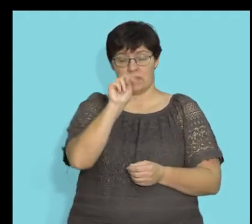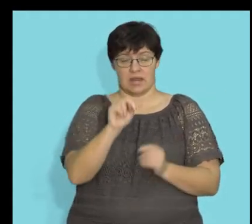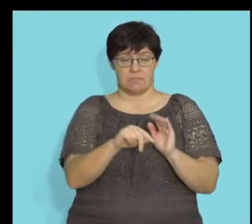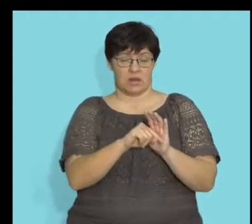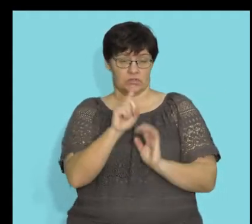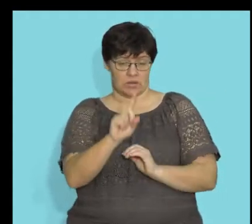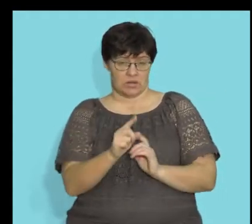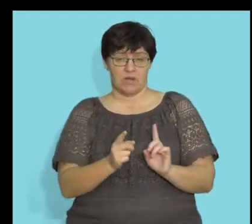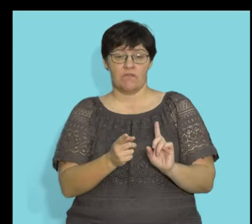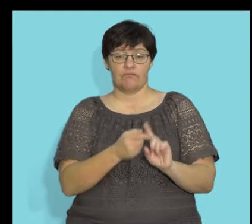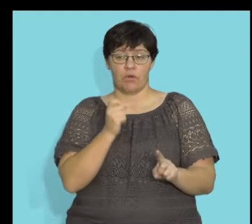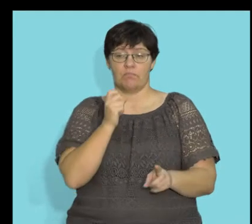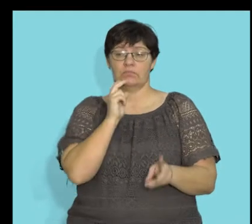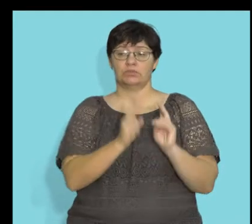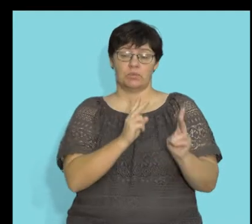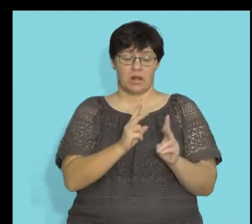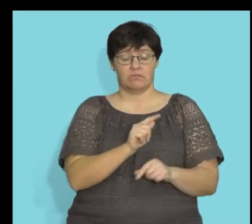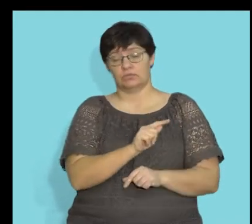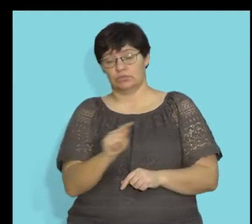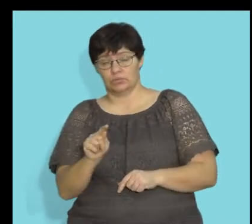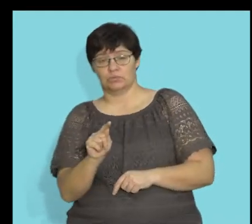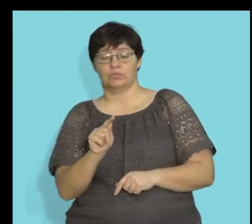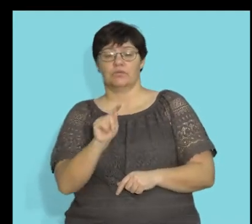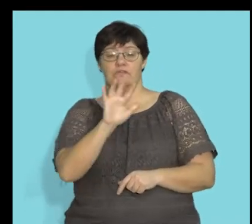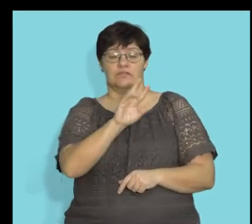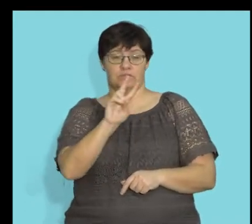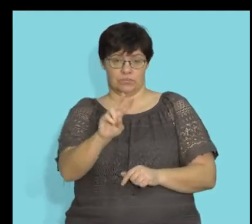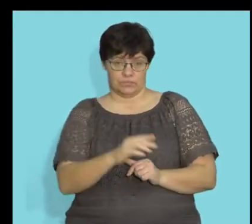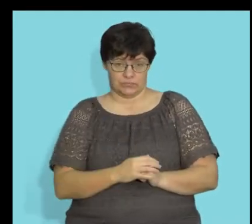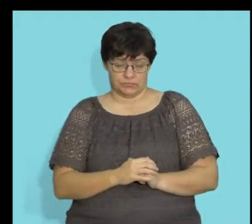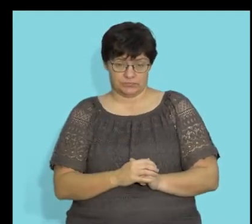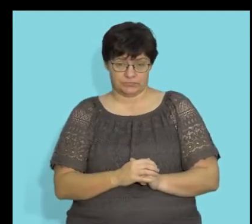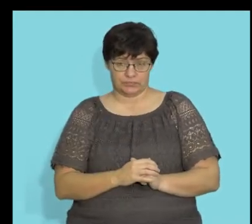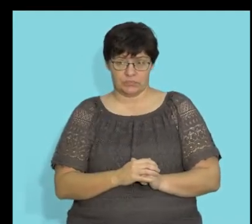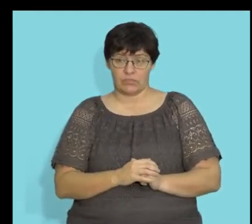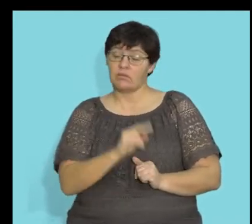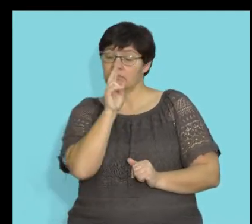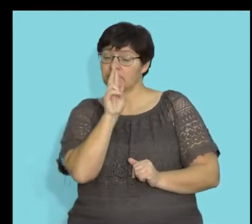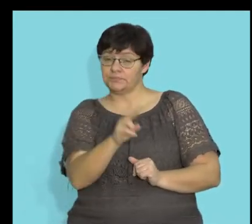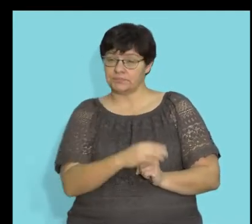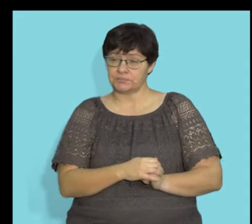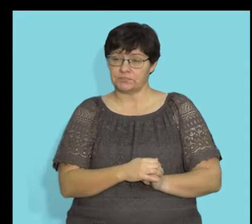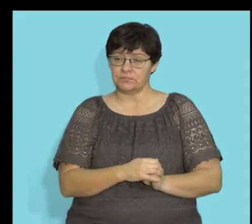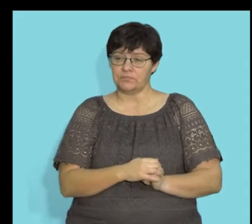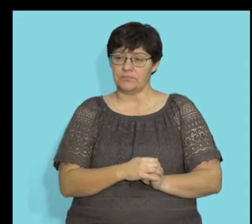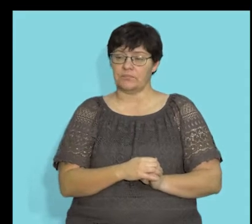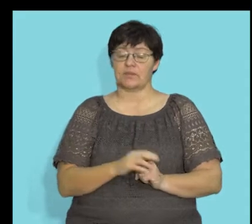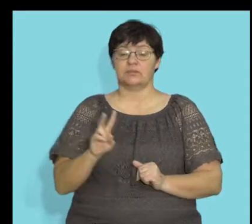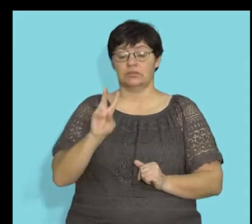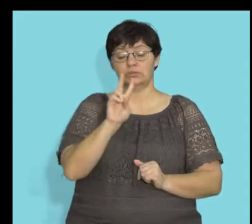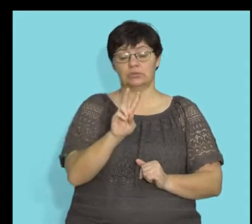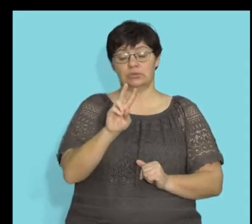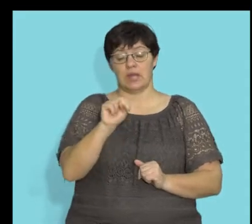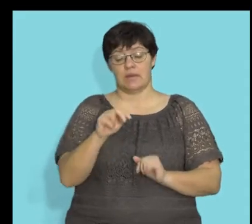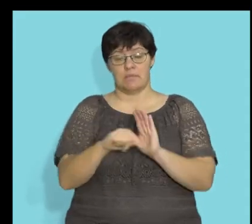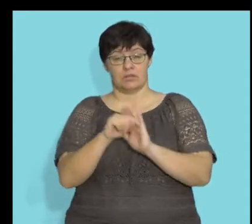minus 1 from 12 to 52. So something that I want everyone to note is that